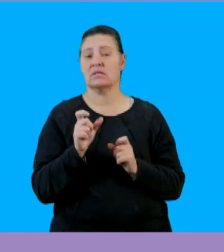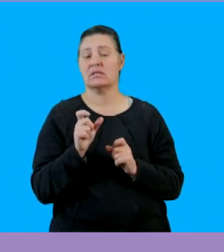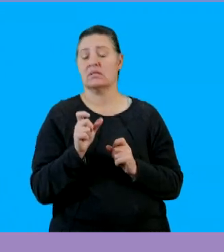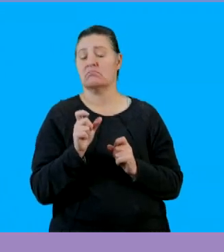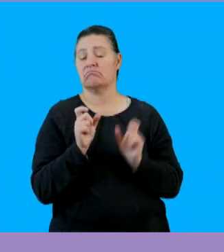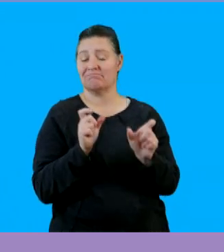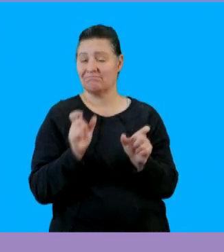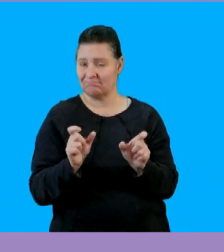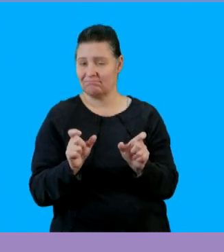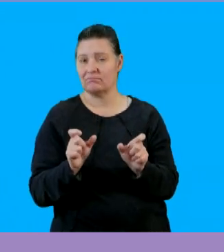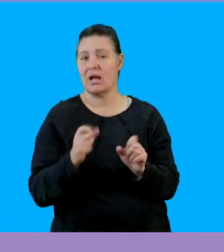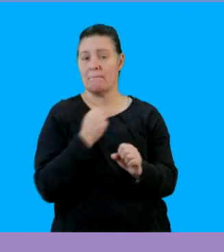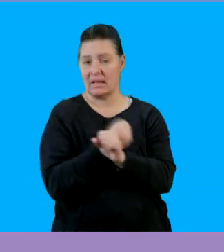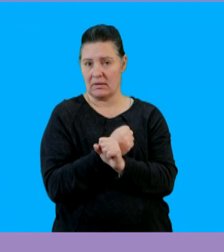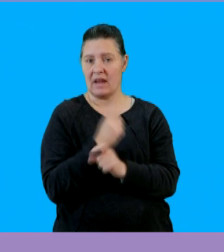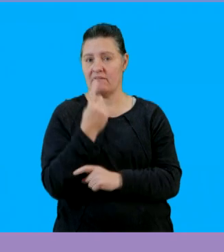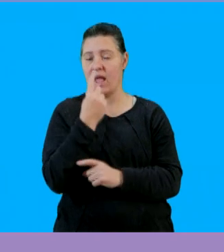binomials and get one